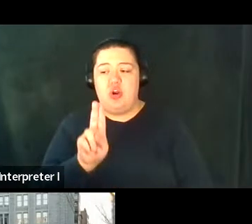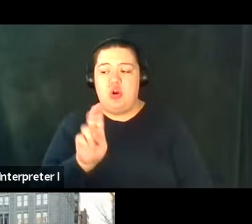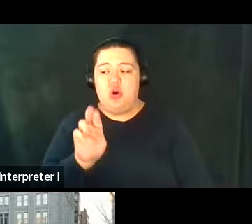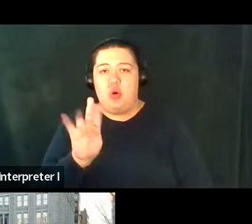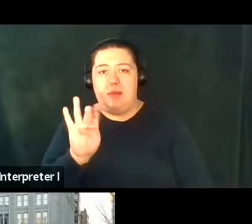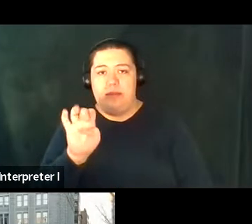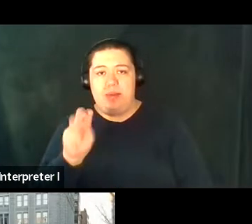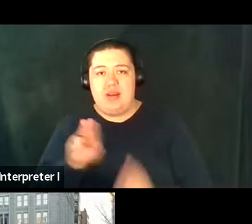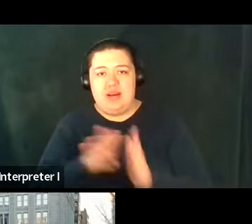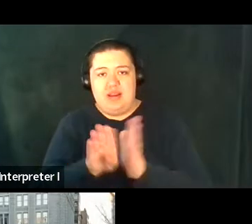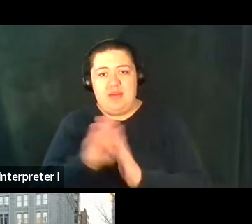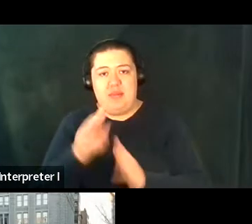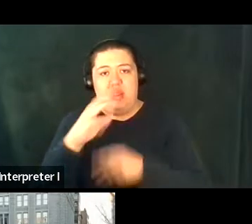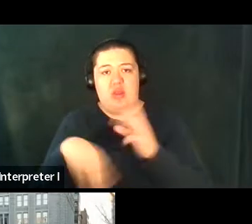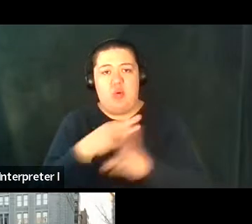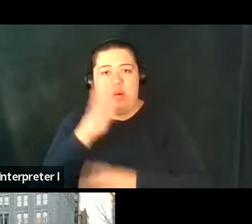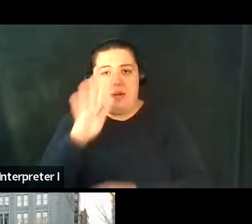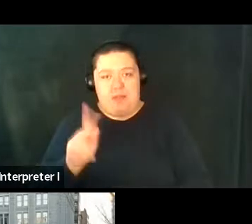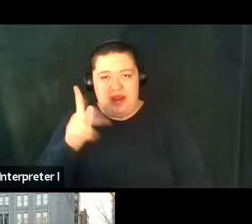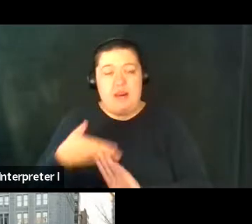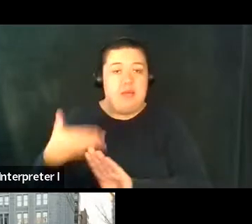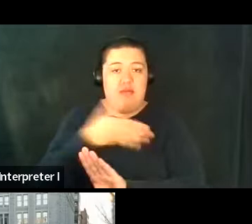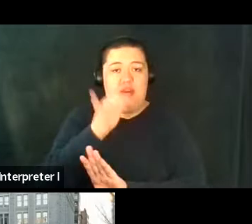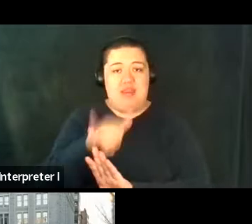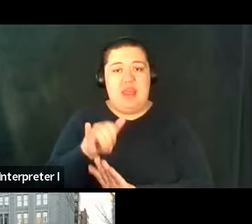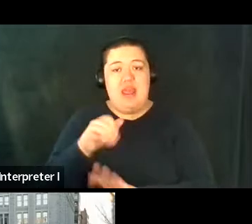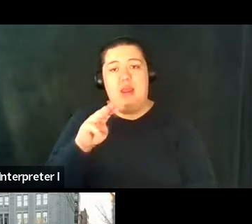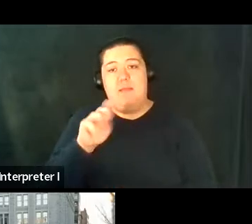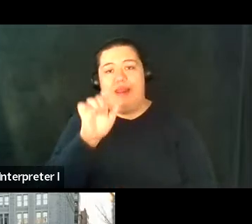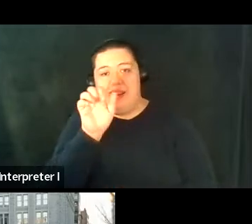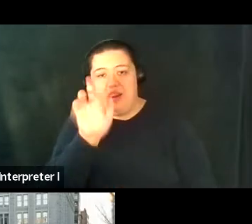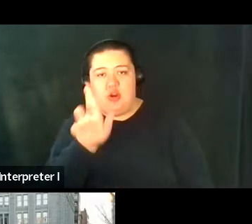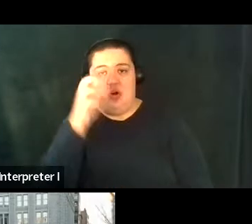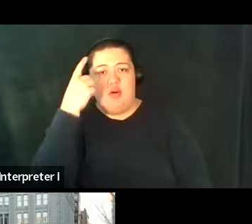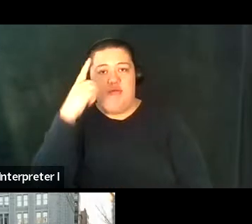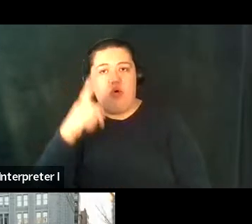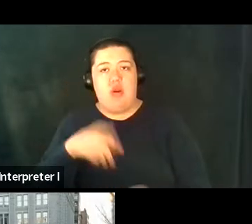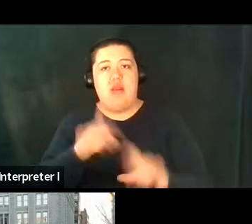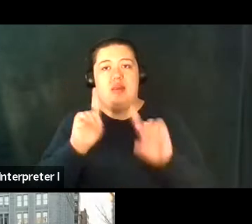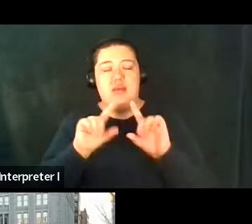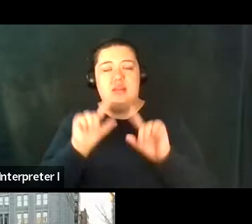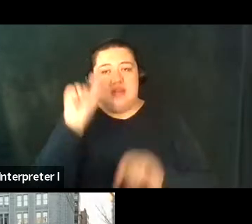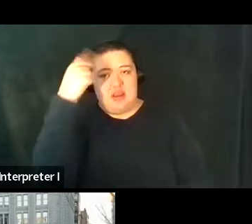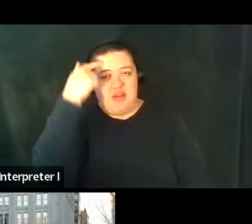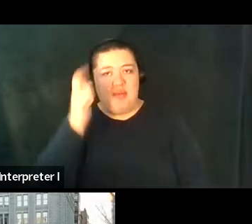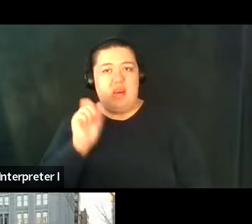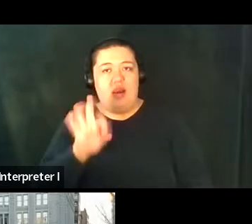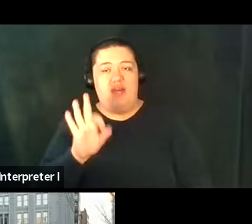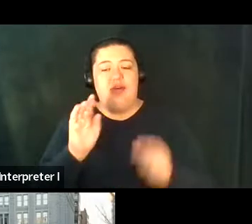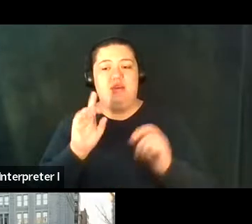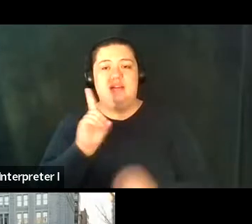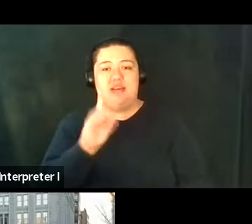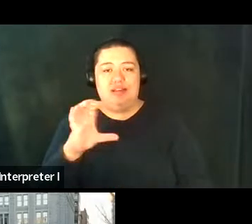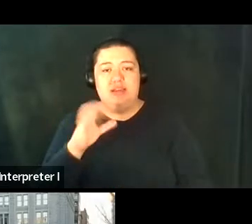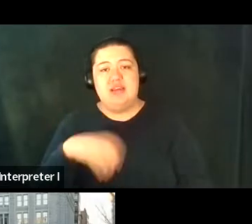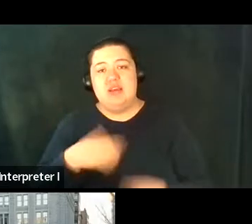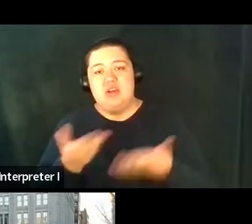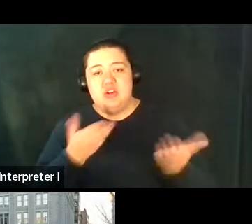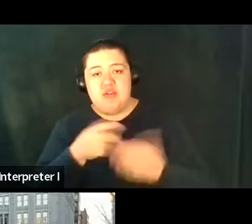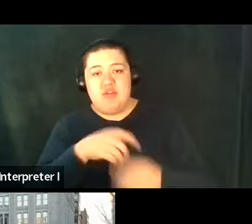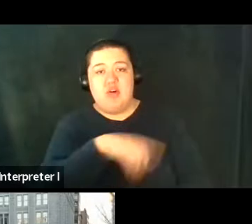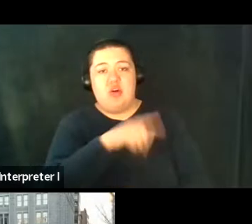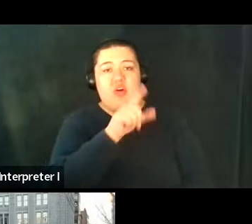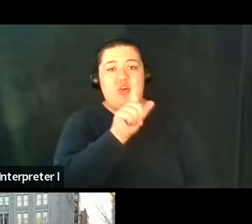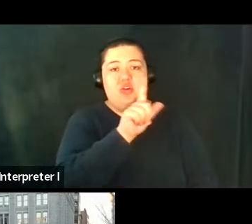Bank. Prior to that, she was Deputy Mayor for Planning and Economic Development for the Government of the District of Columbia, serving from 2009